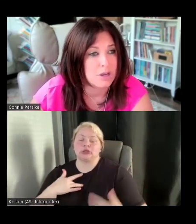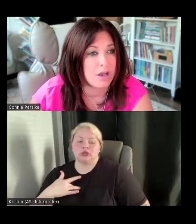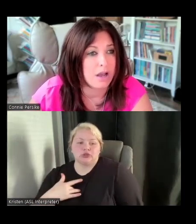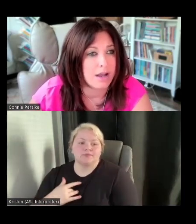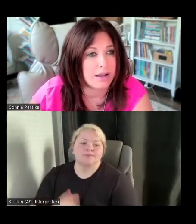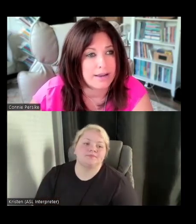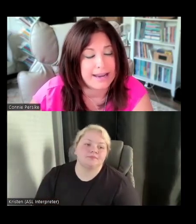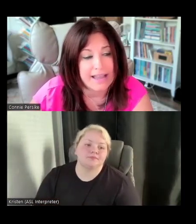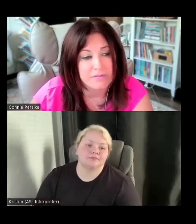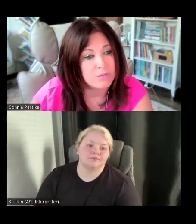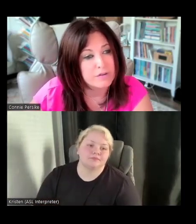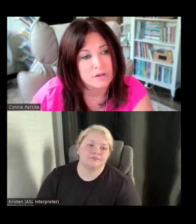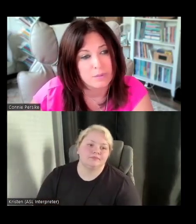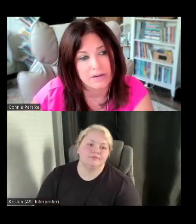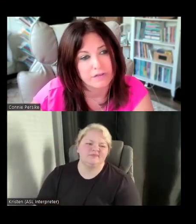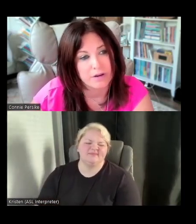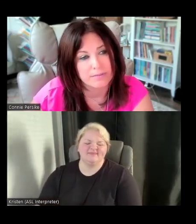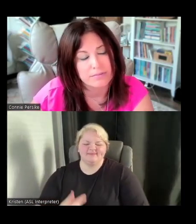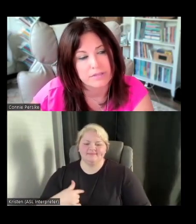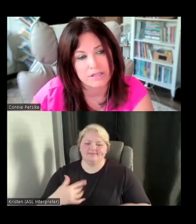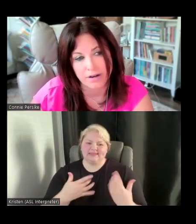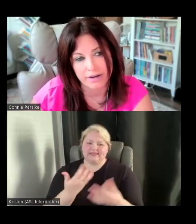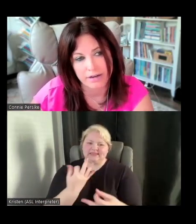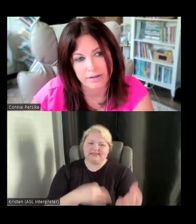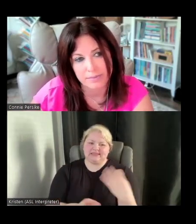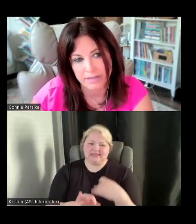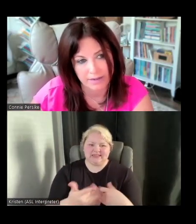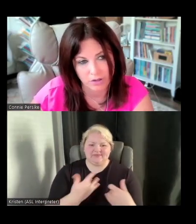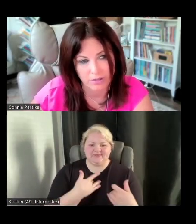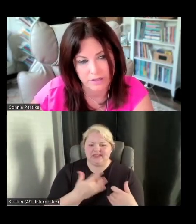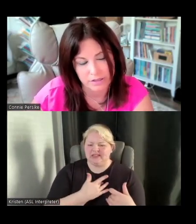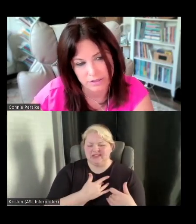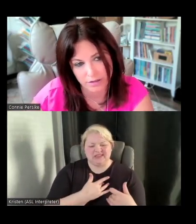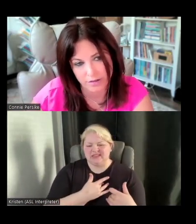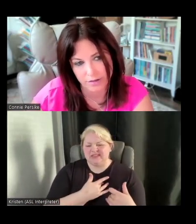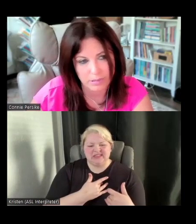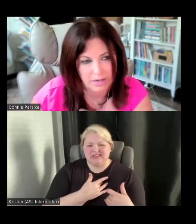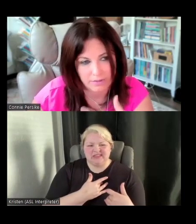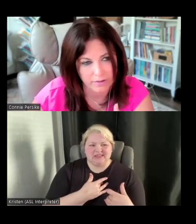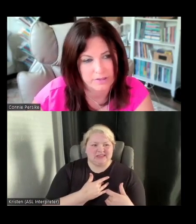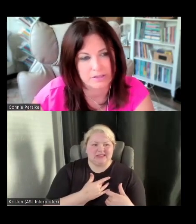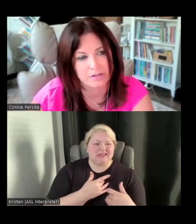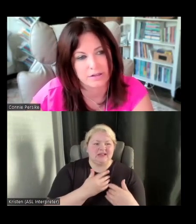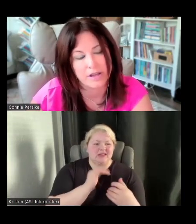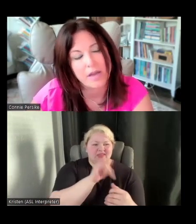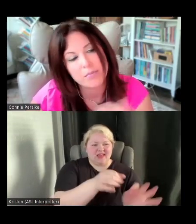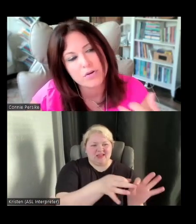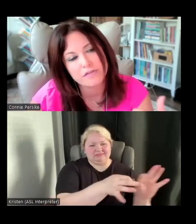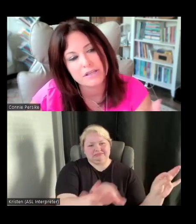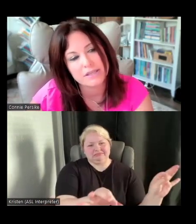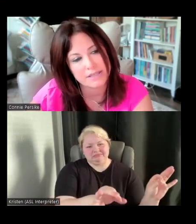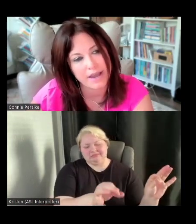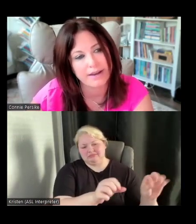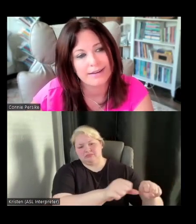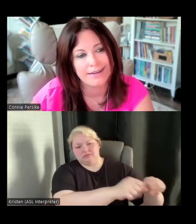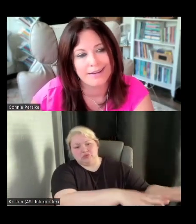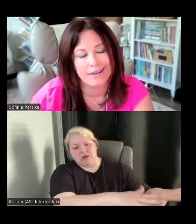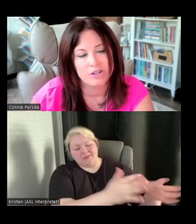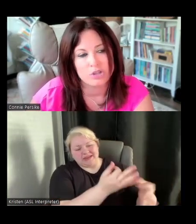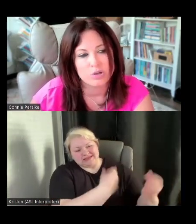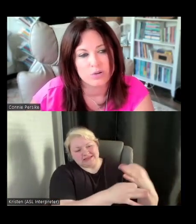research. And I've moved away from the target behavior of concern or the behavior of concern and moved